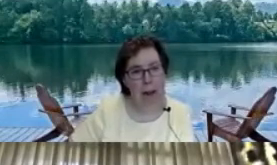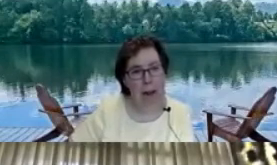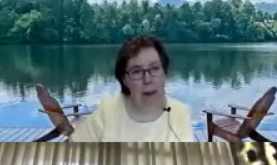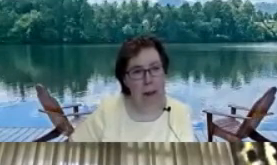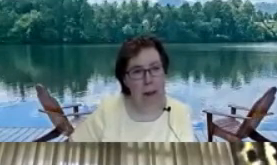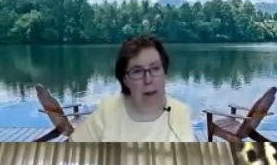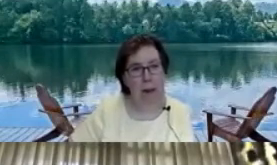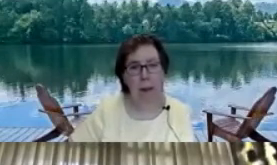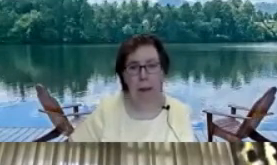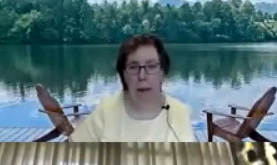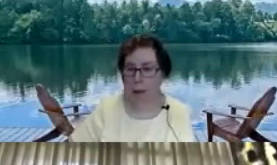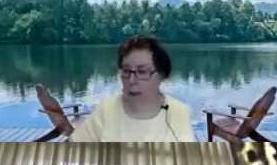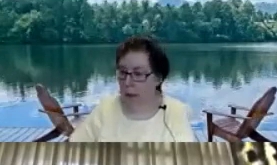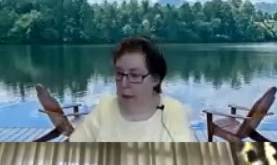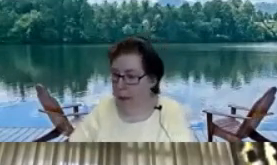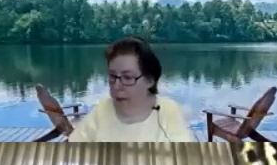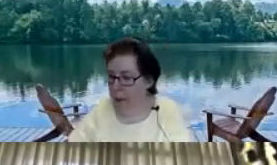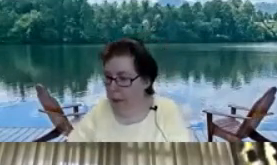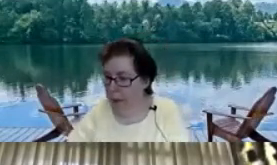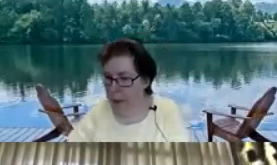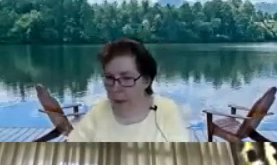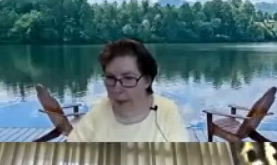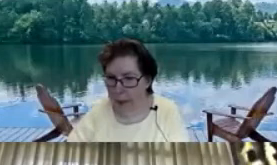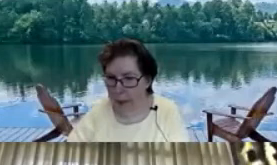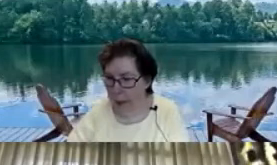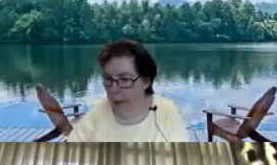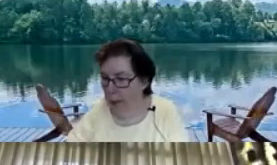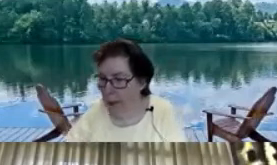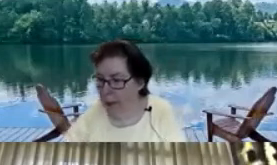Please, let's go ahead and move to the title slide.